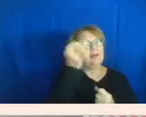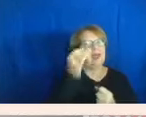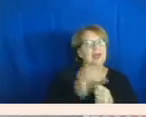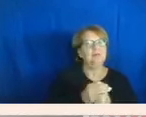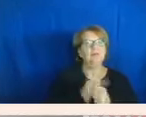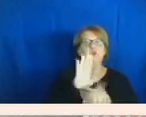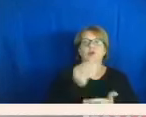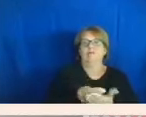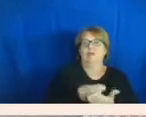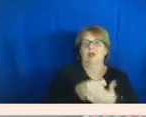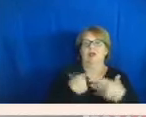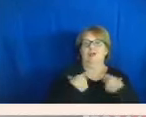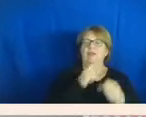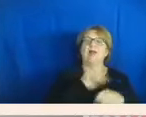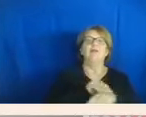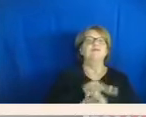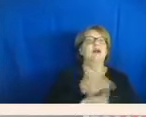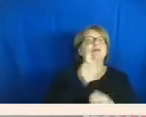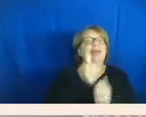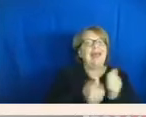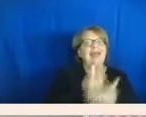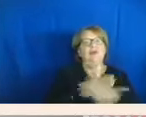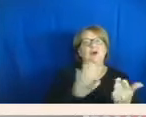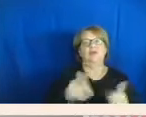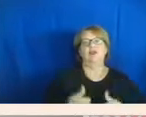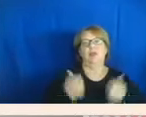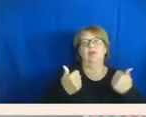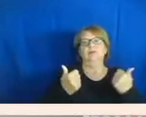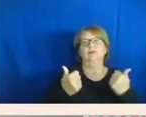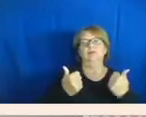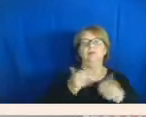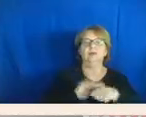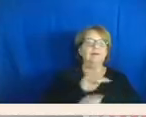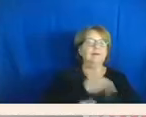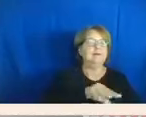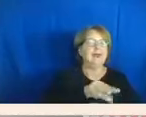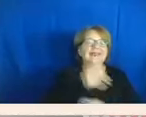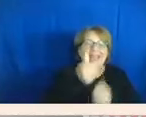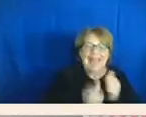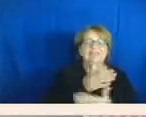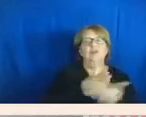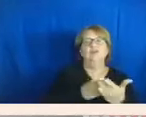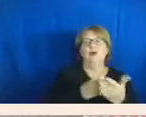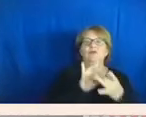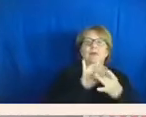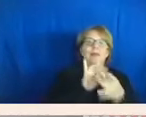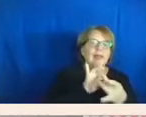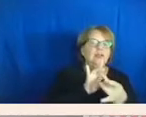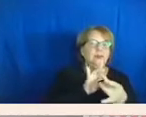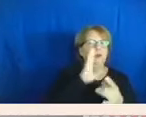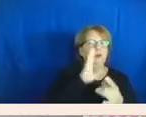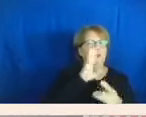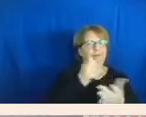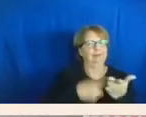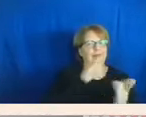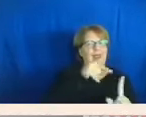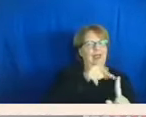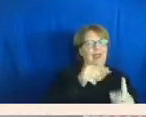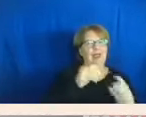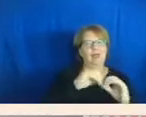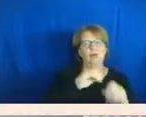affects every aspect of your life. It affects every aspect, relationships, and we'll talk about that a little bit more later.